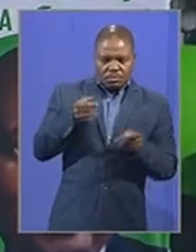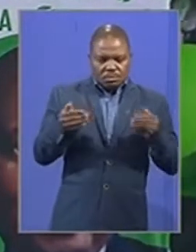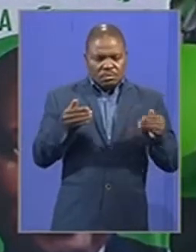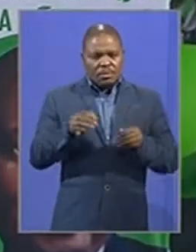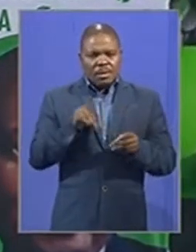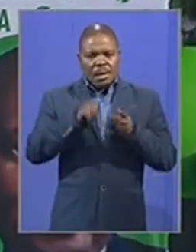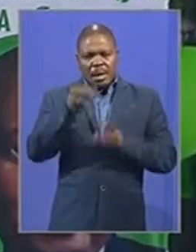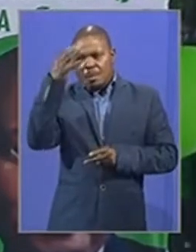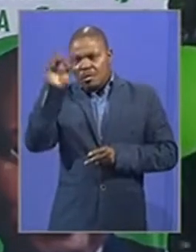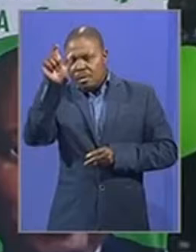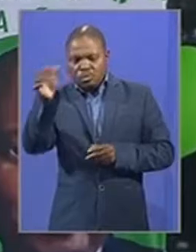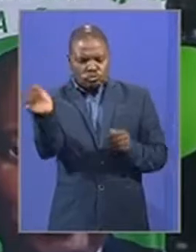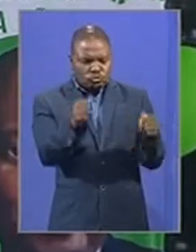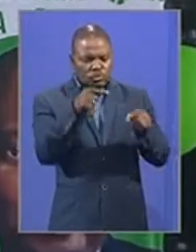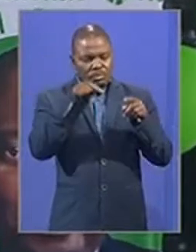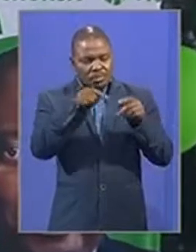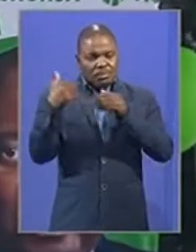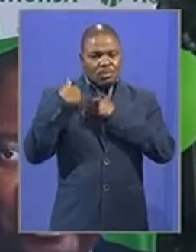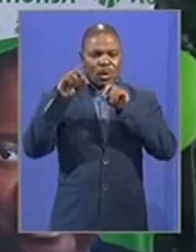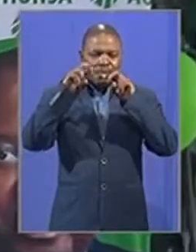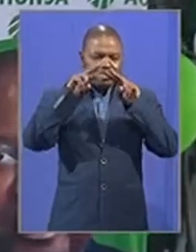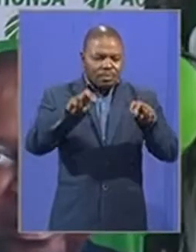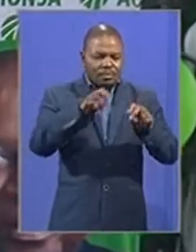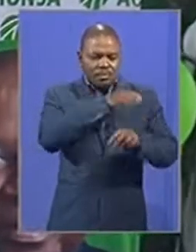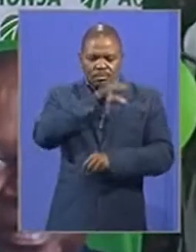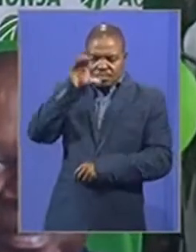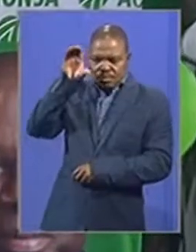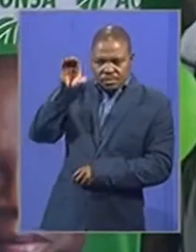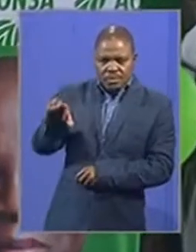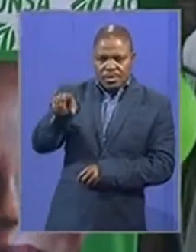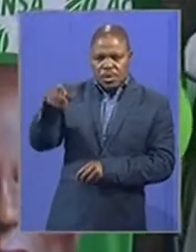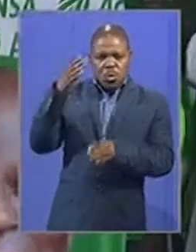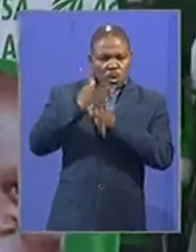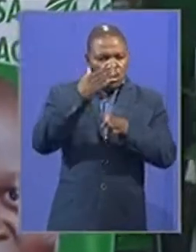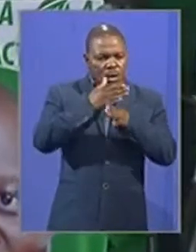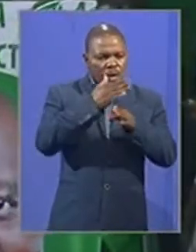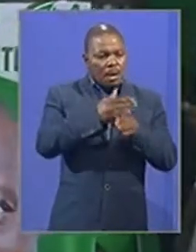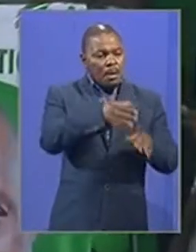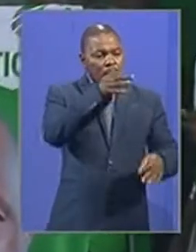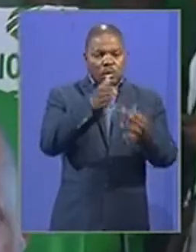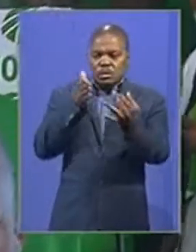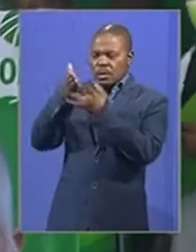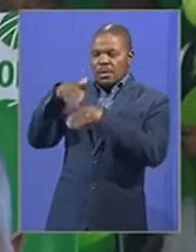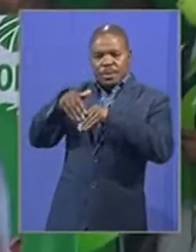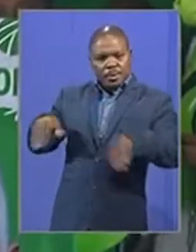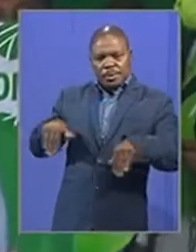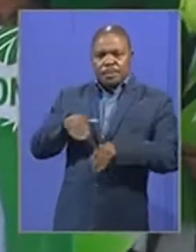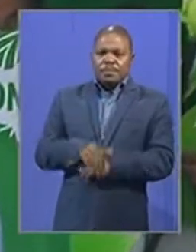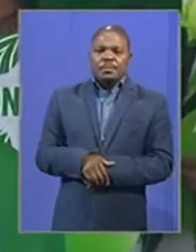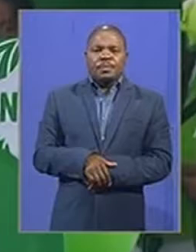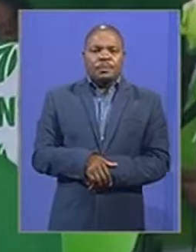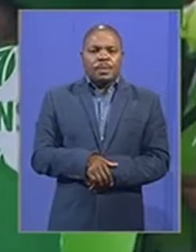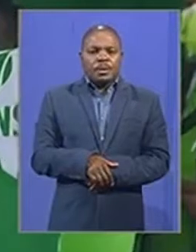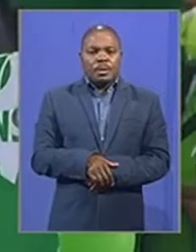as investigators, and they were given the mandate to do their work without political interference.